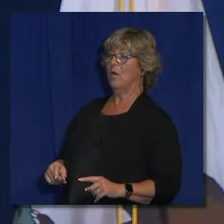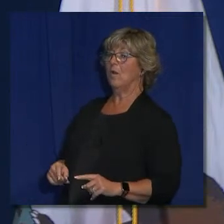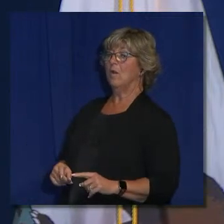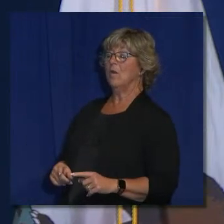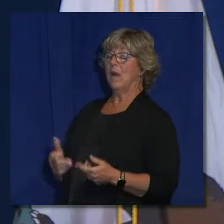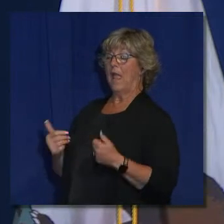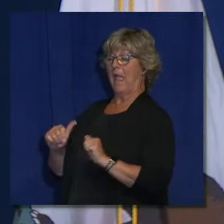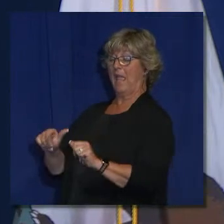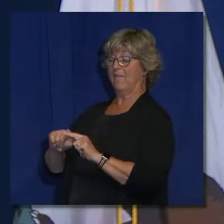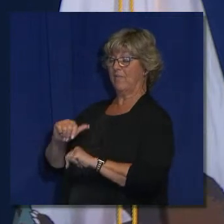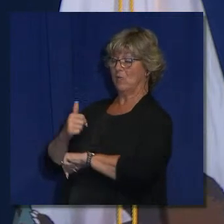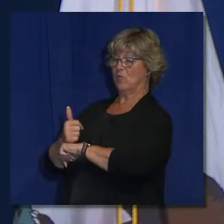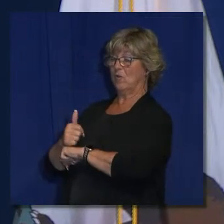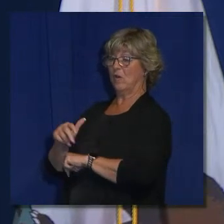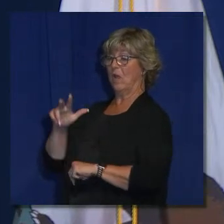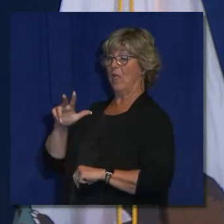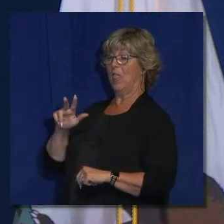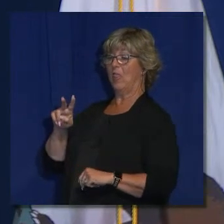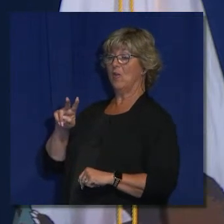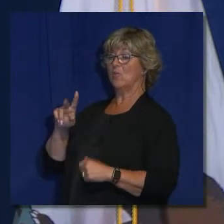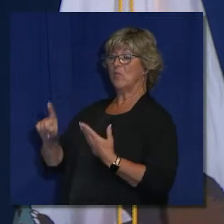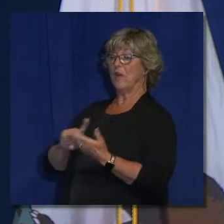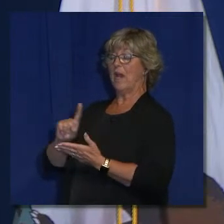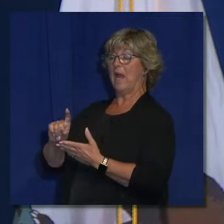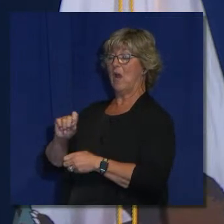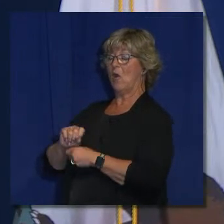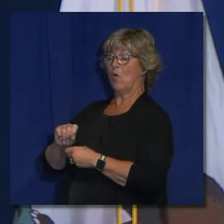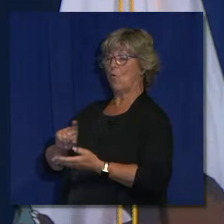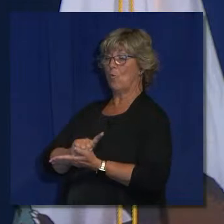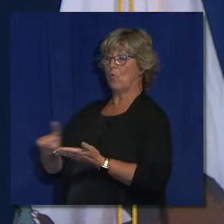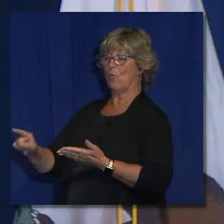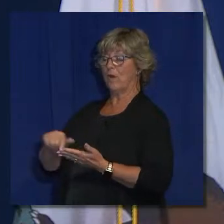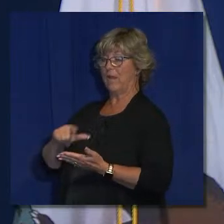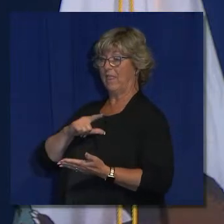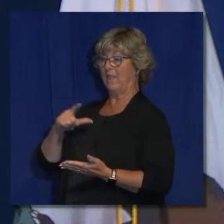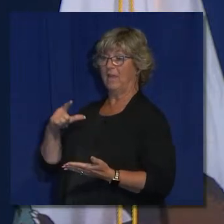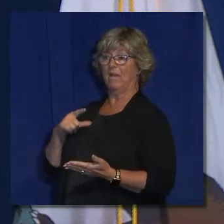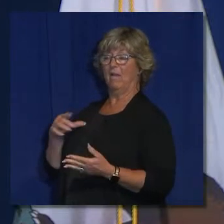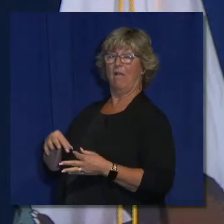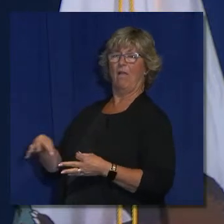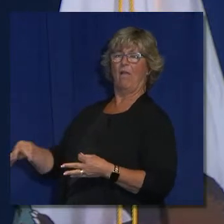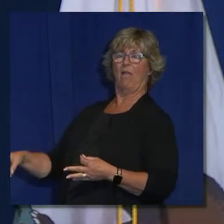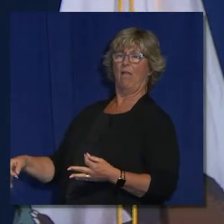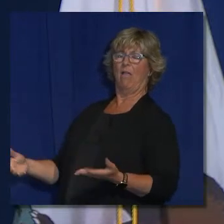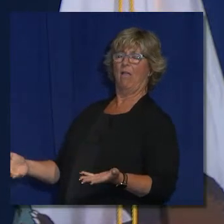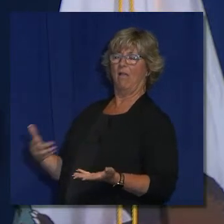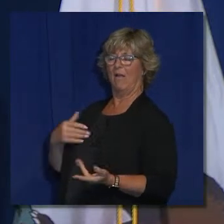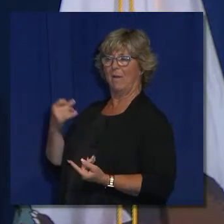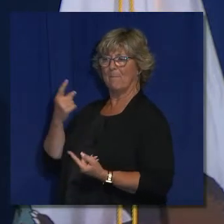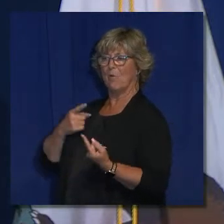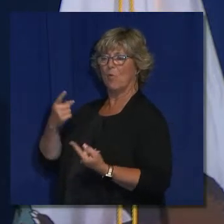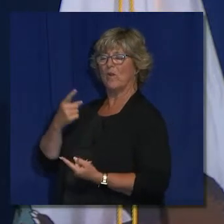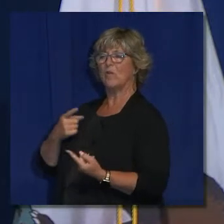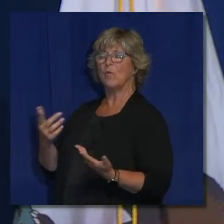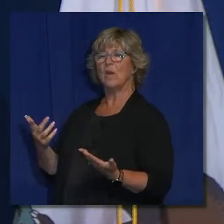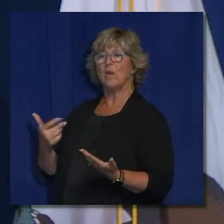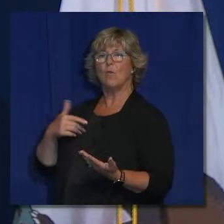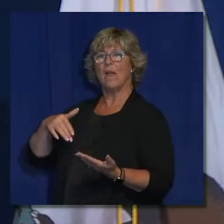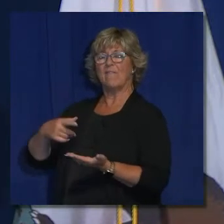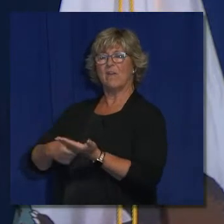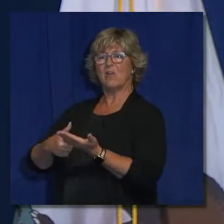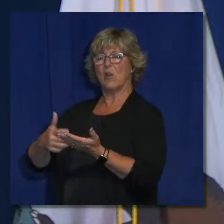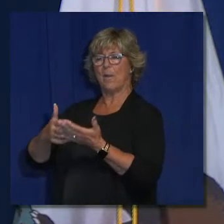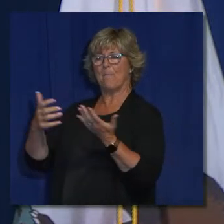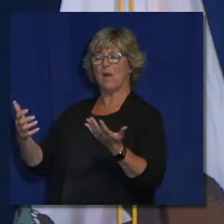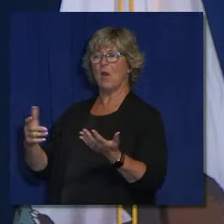An effort to establish a 32-hour work week in the legislature is stalling, and I'm wondering, we haven't talked much